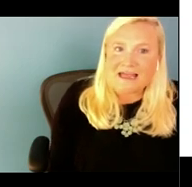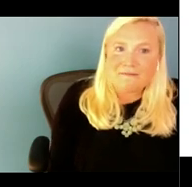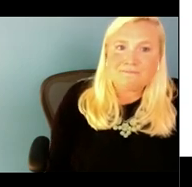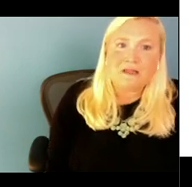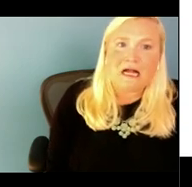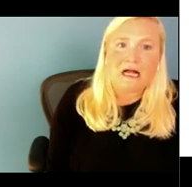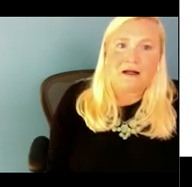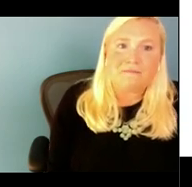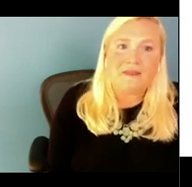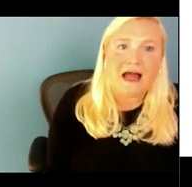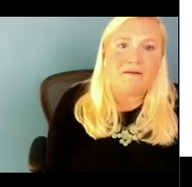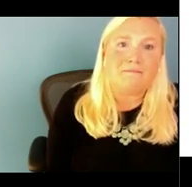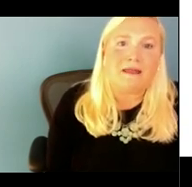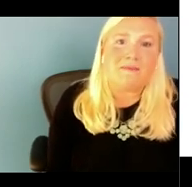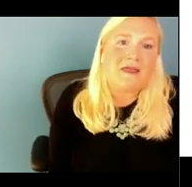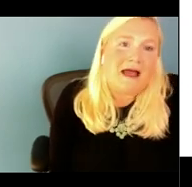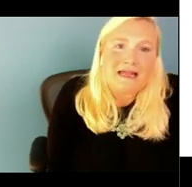like play,